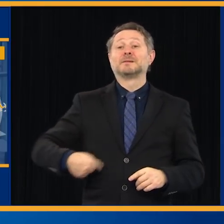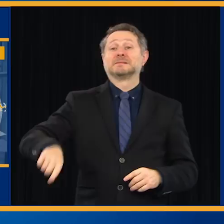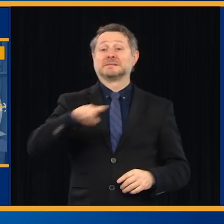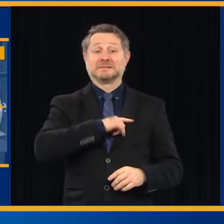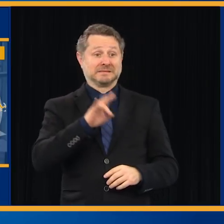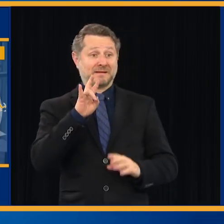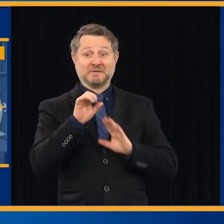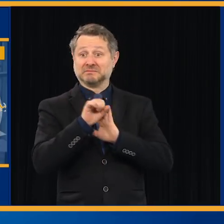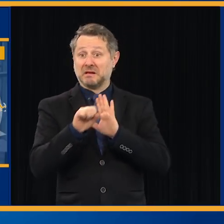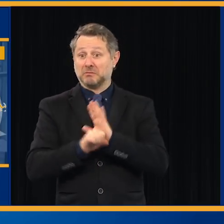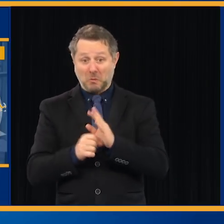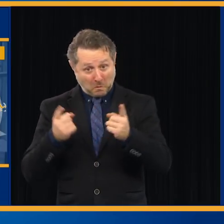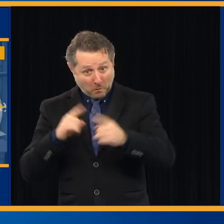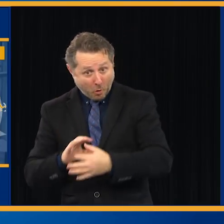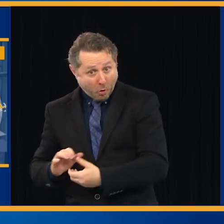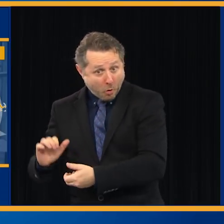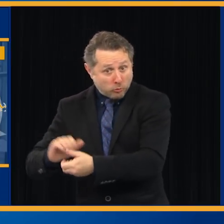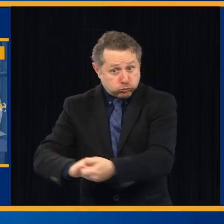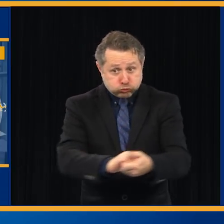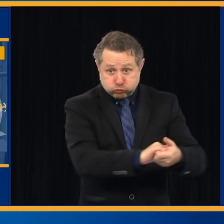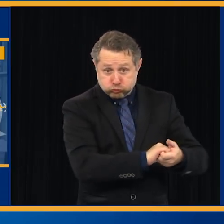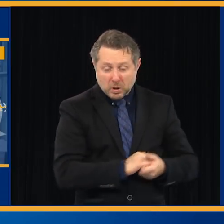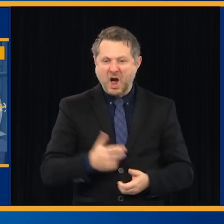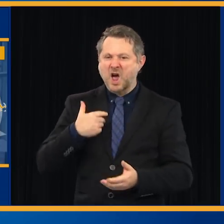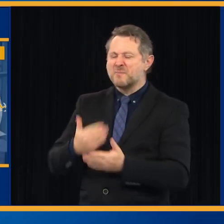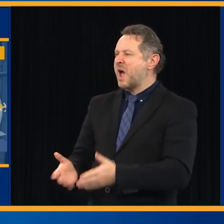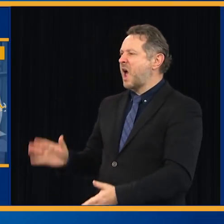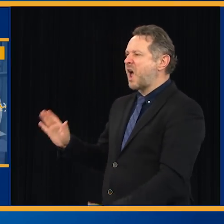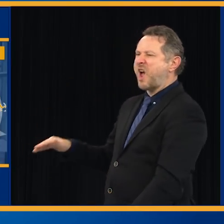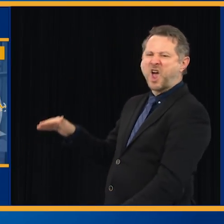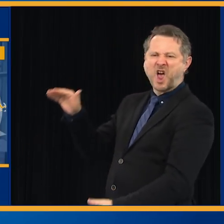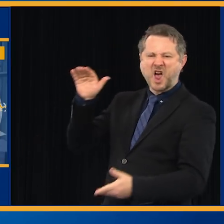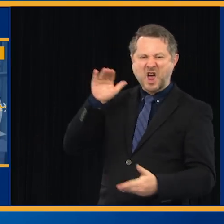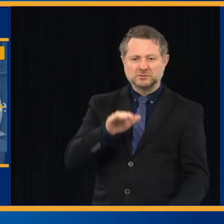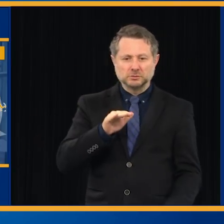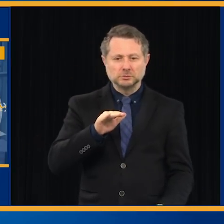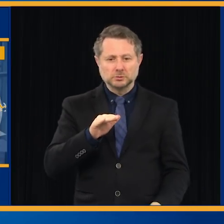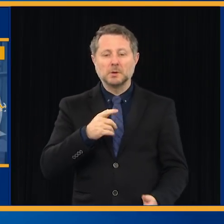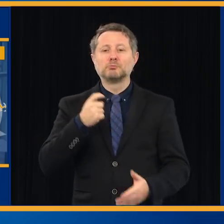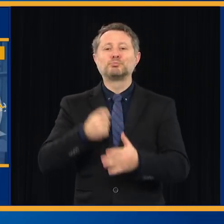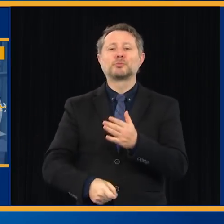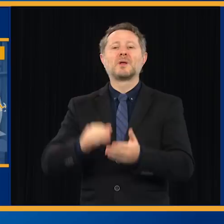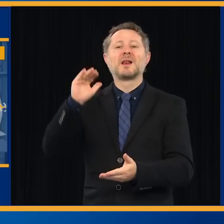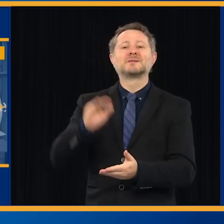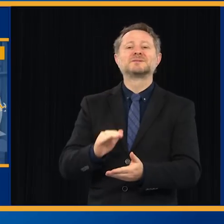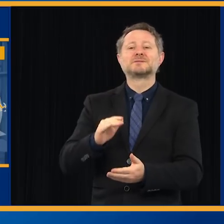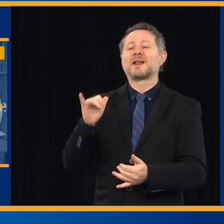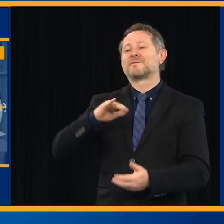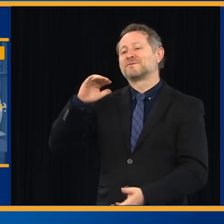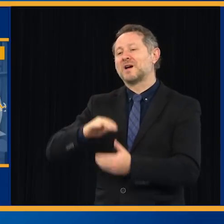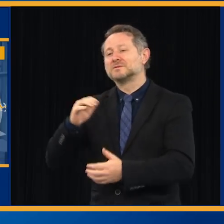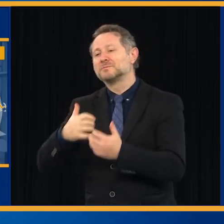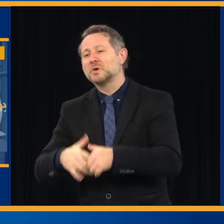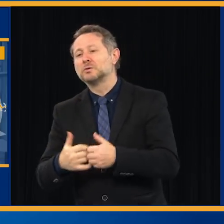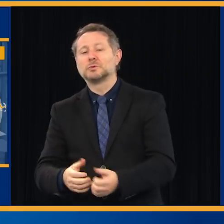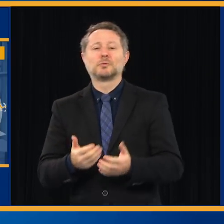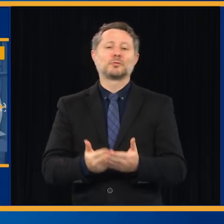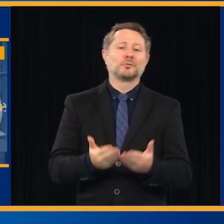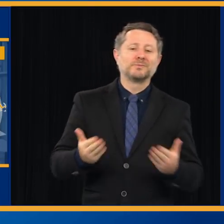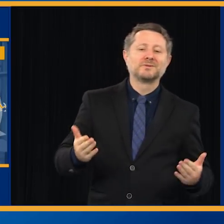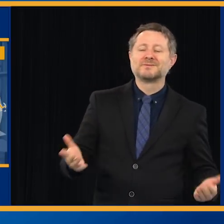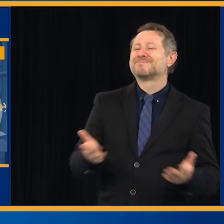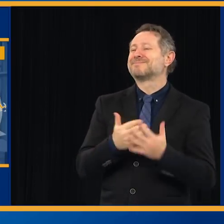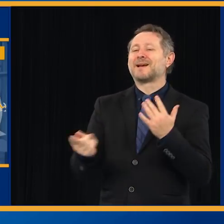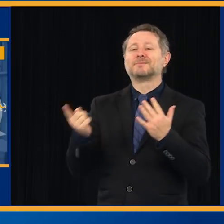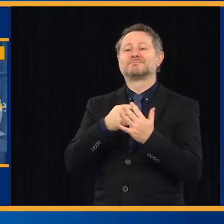as a consortium for PPE equipment, ventilators, medical equipment, whatever we need